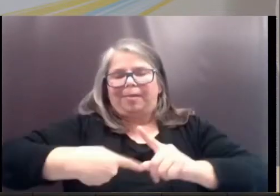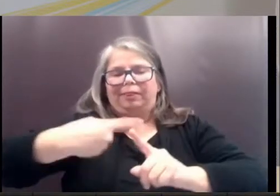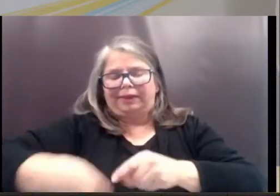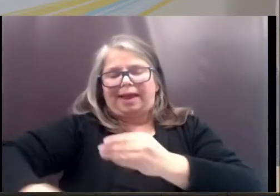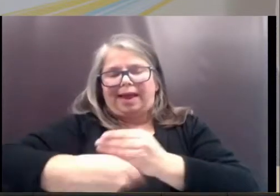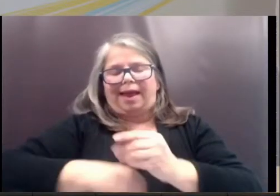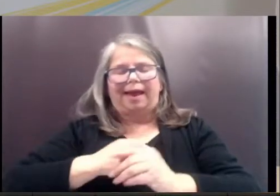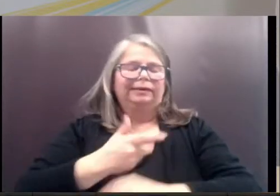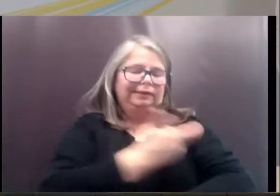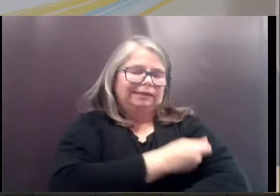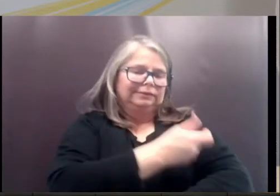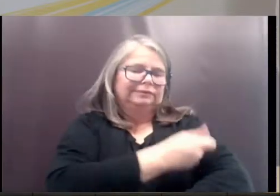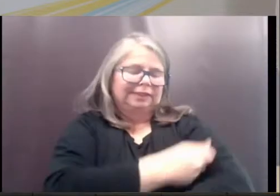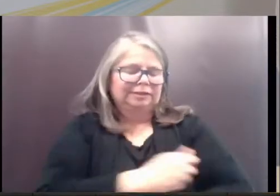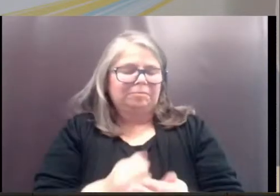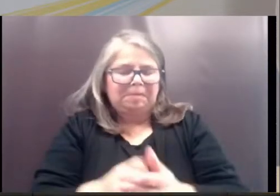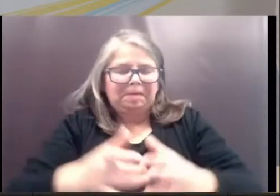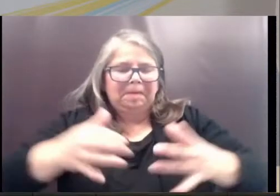Stu Napier, The Guardian.